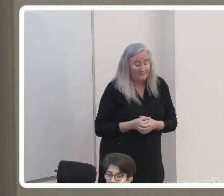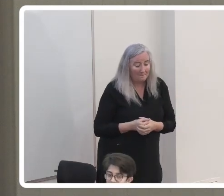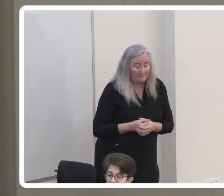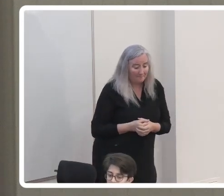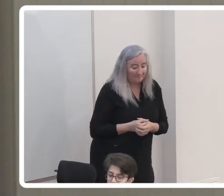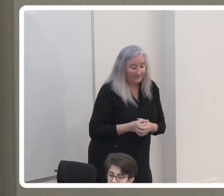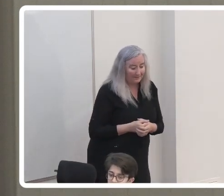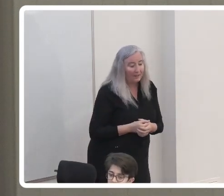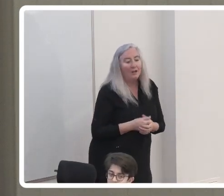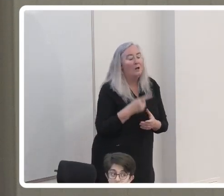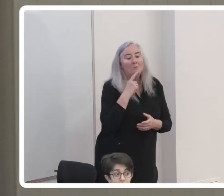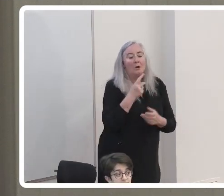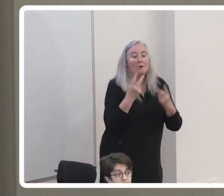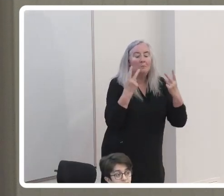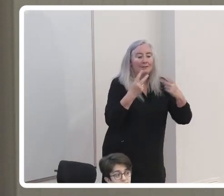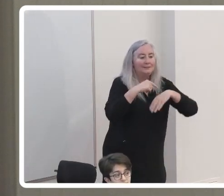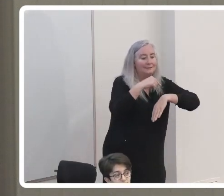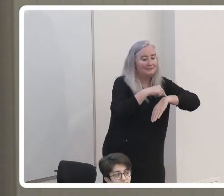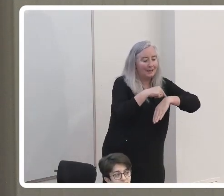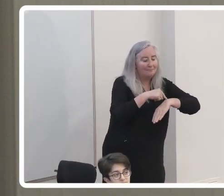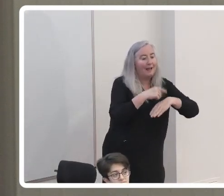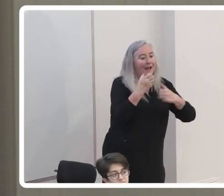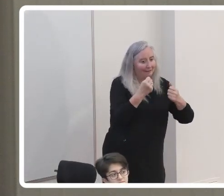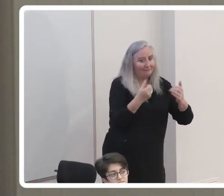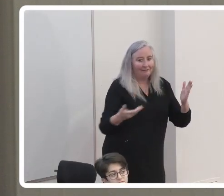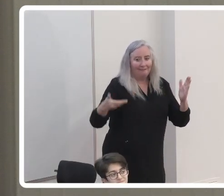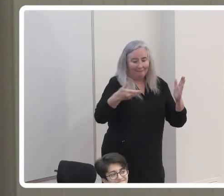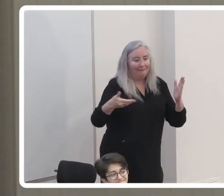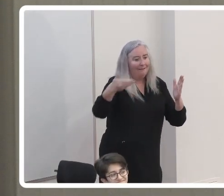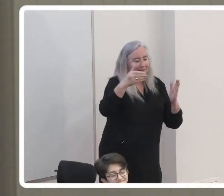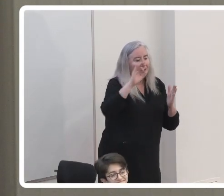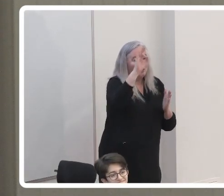critical opportunity for advocacy, another questions arise.